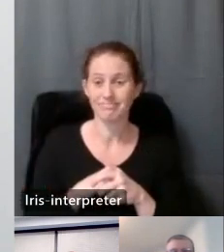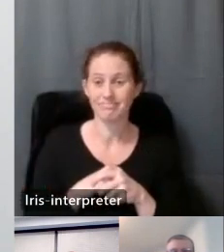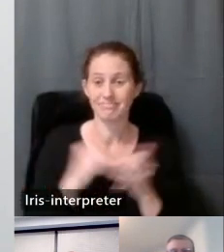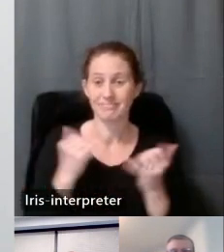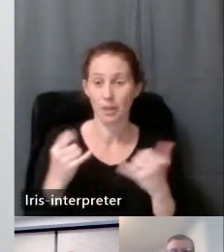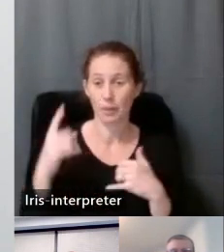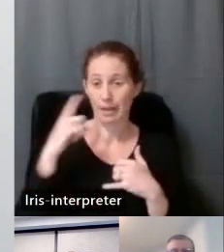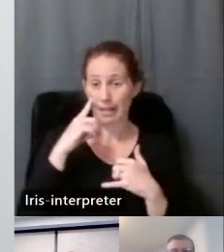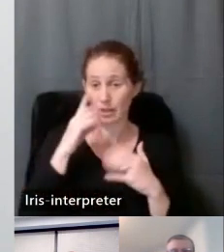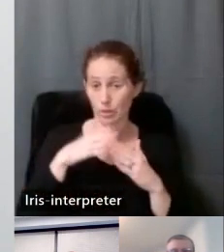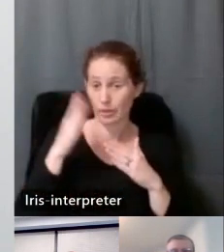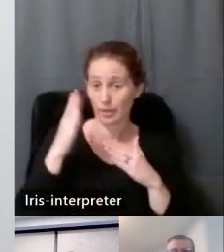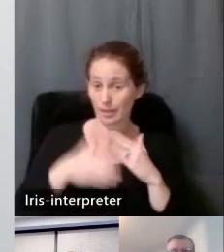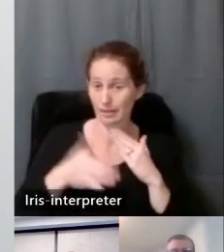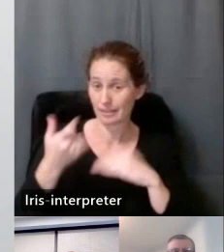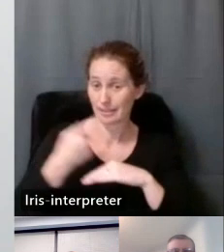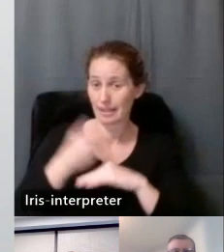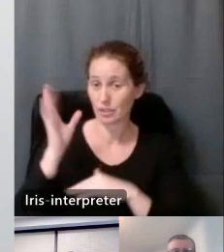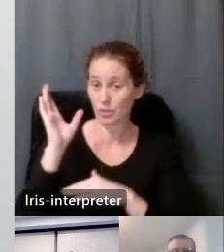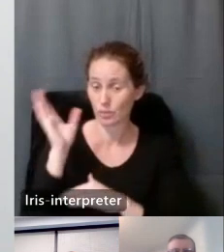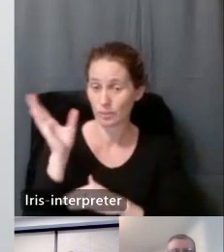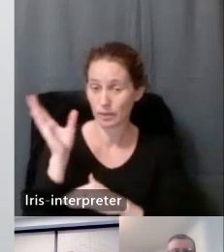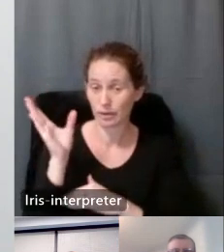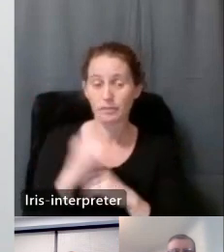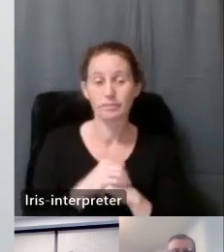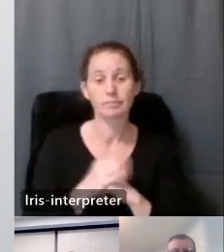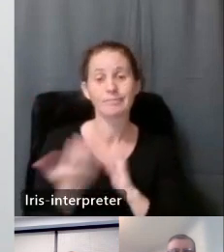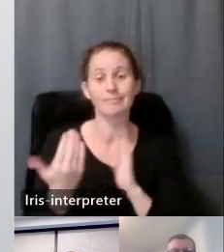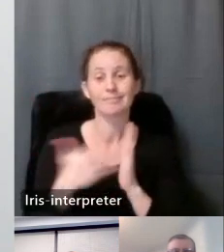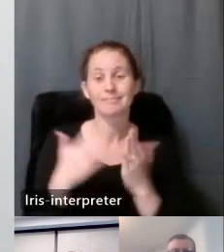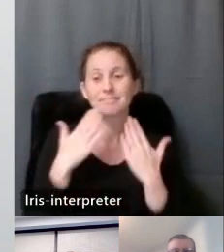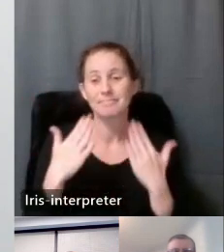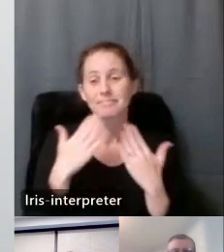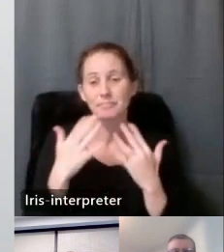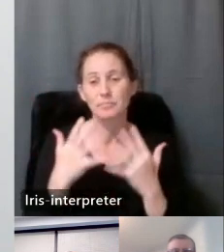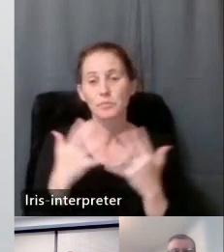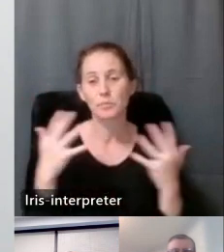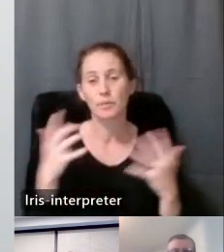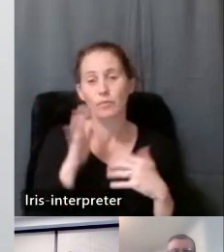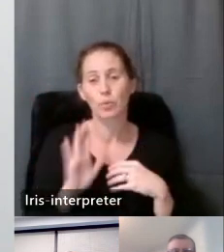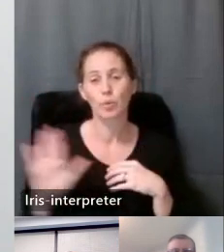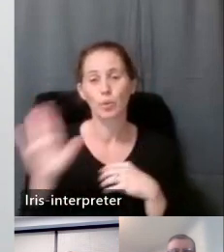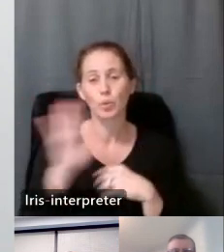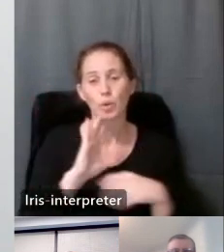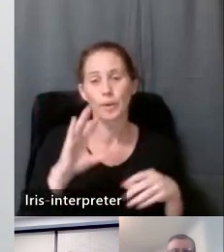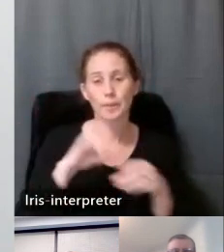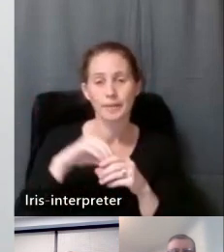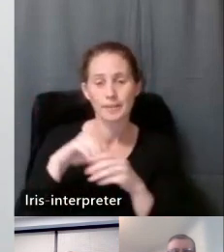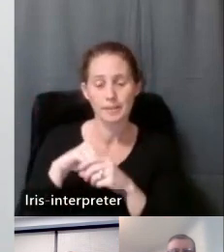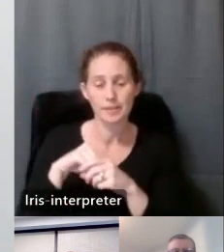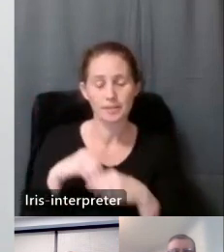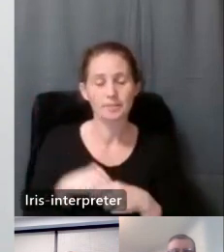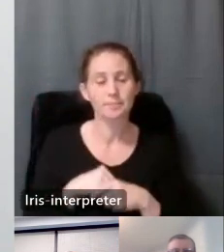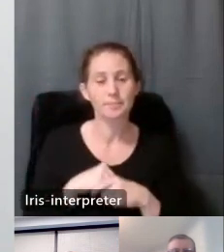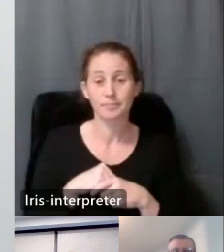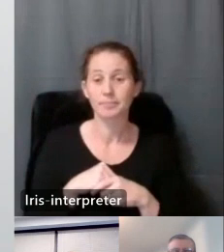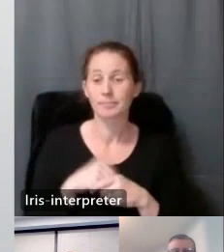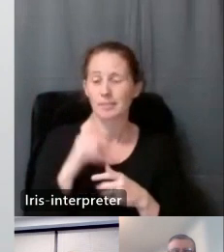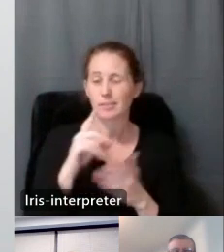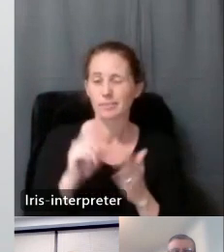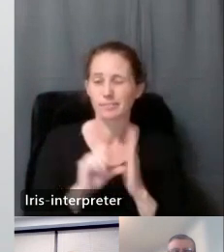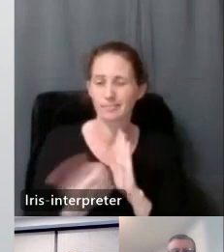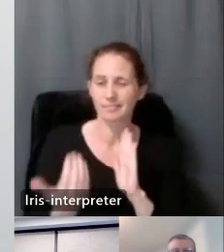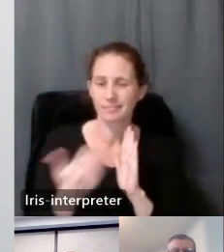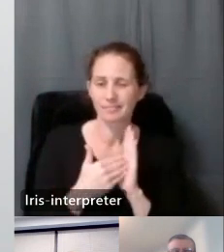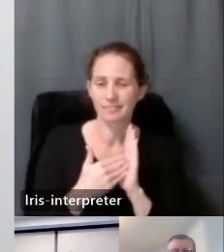I think we can conclude today's webinar. Again, thank you very much for your participation. And just to